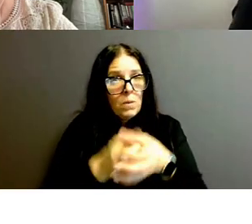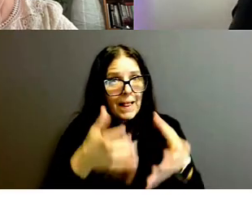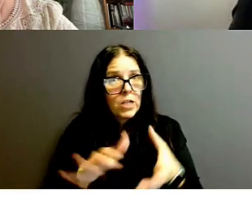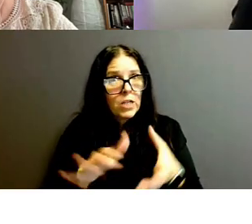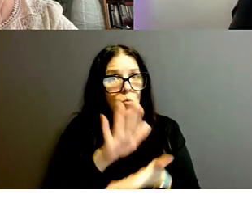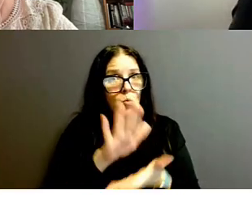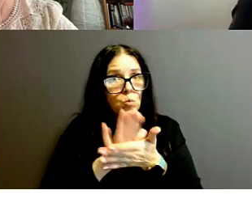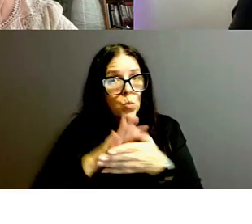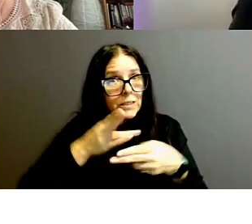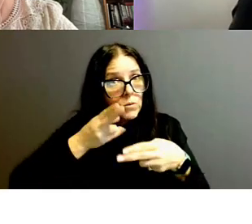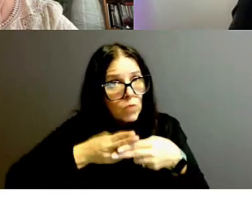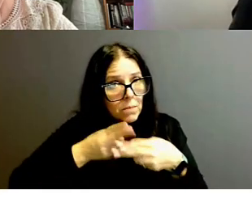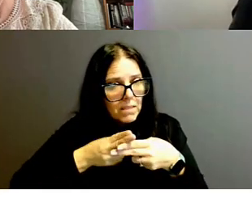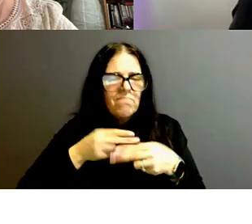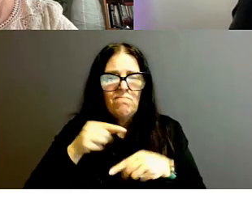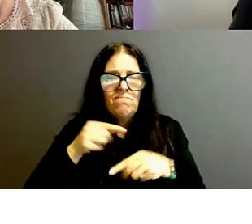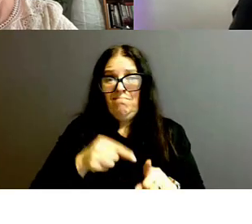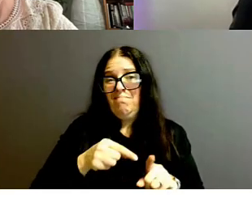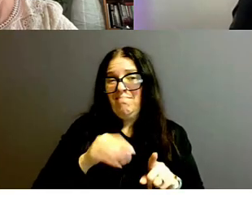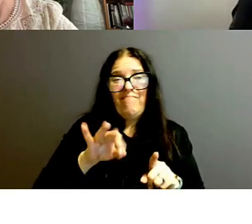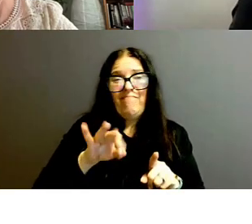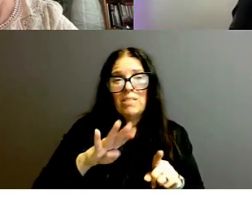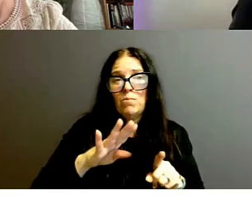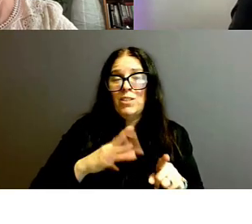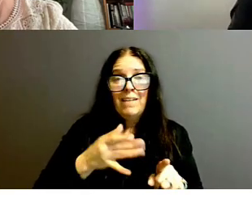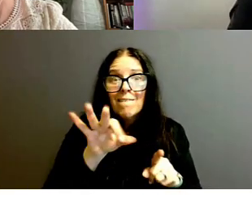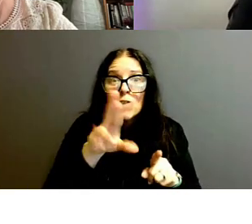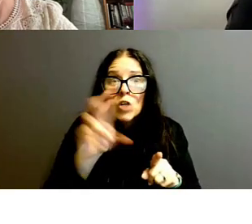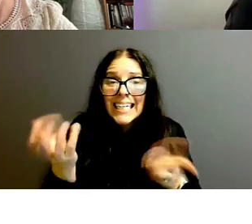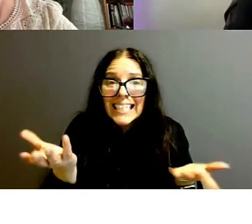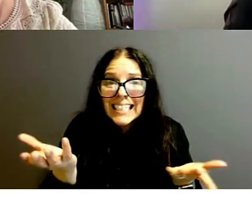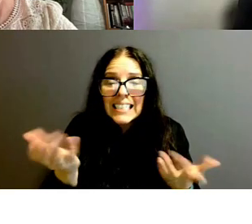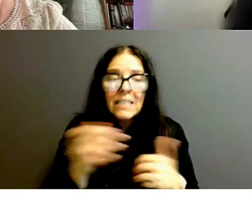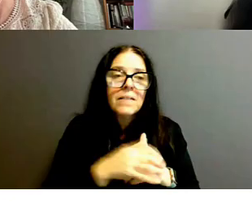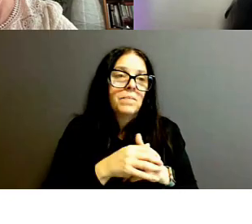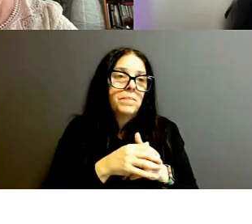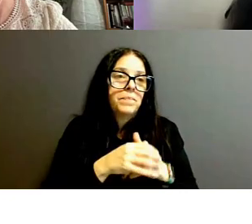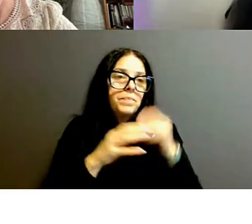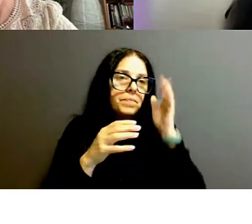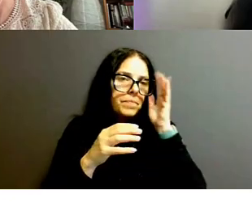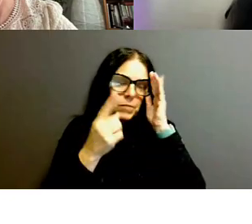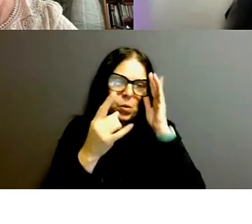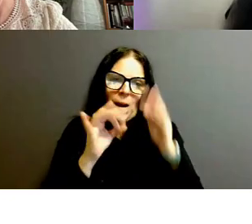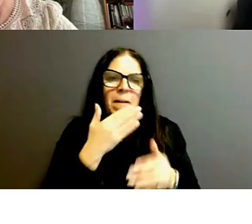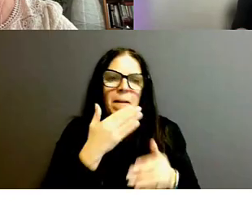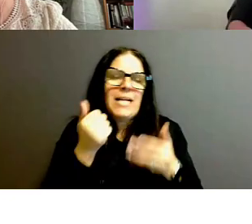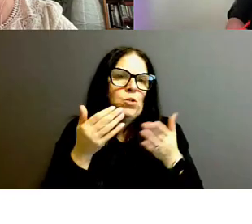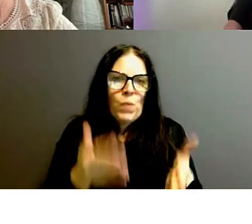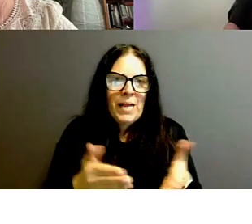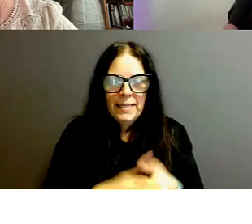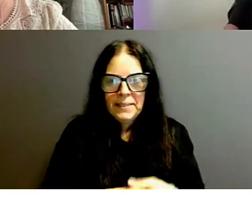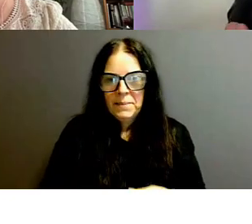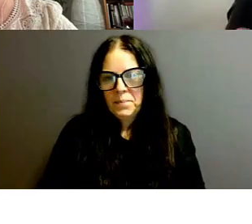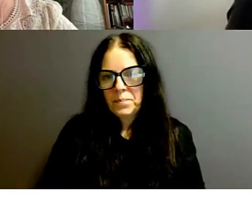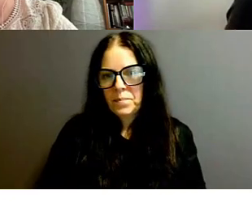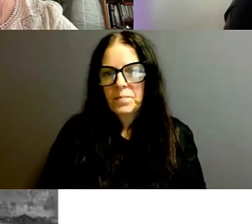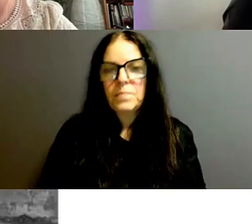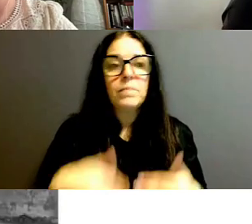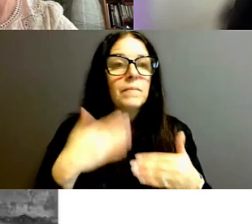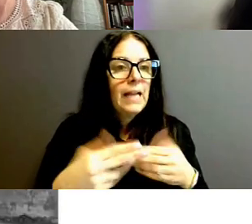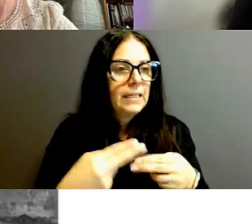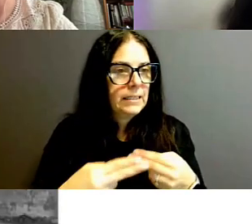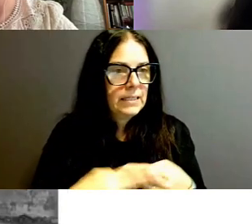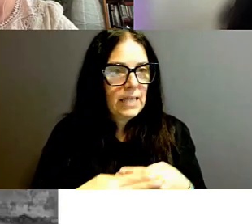school's reputation, social media, it's free, is one of the best ways to do that. So the next slide.